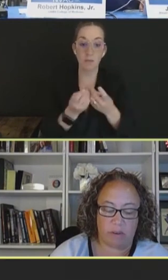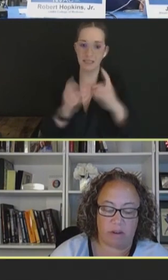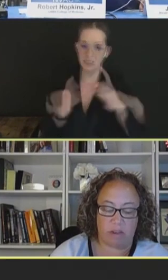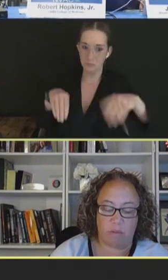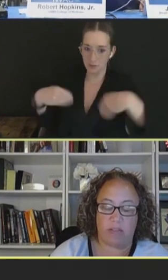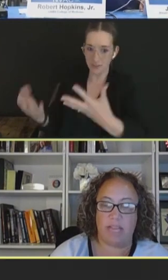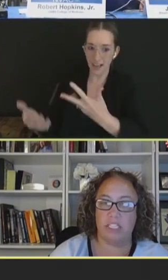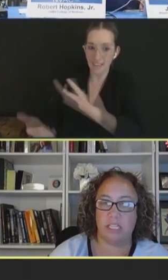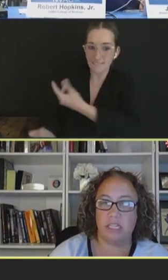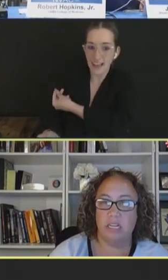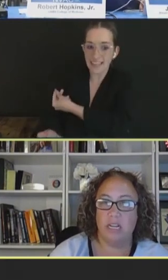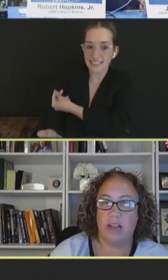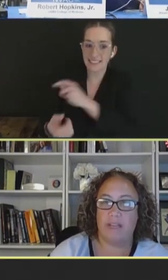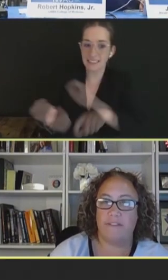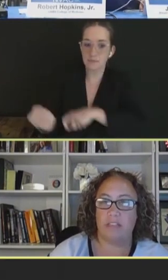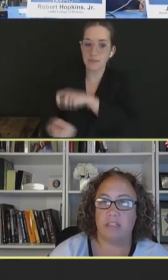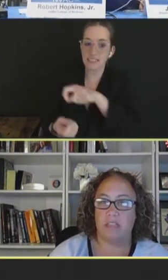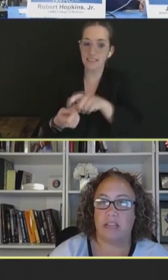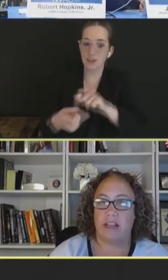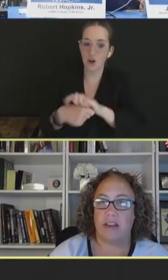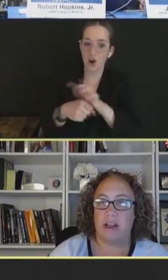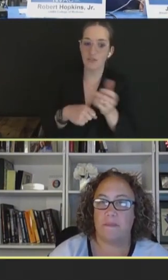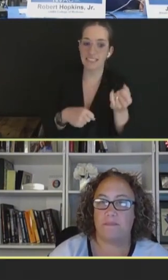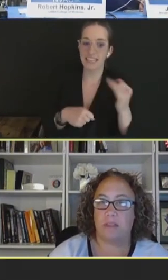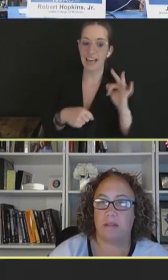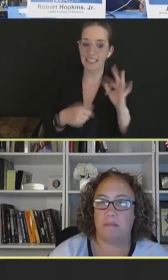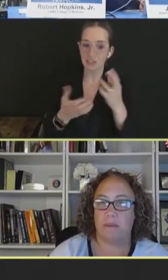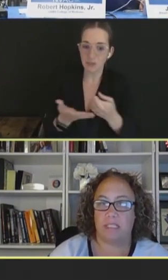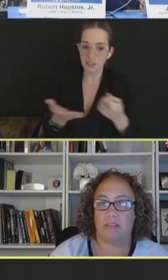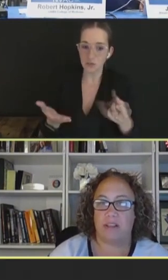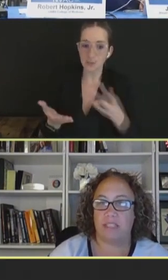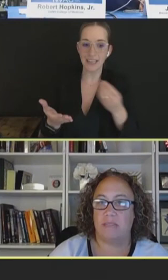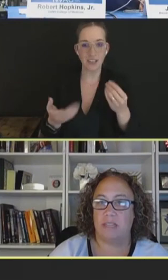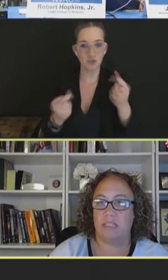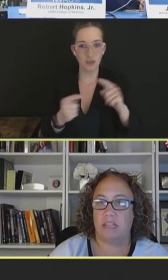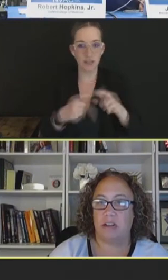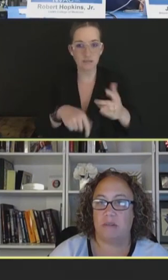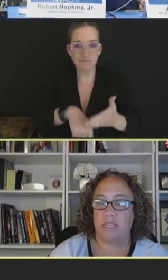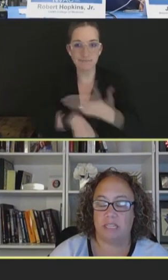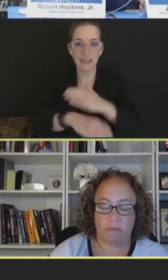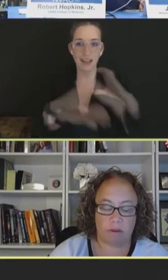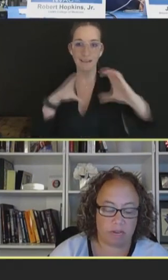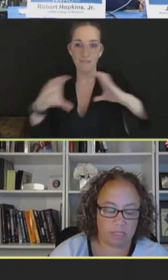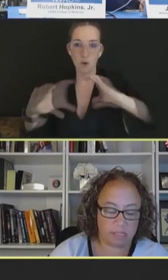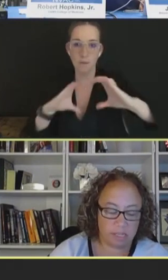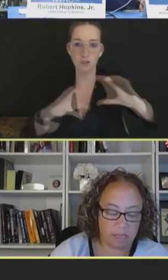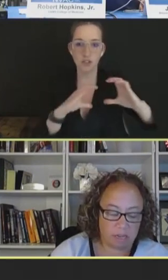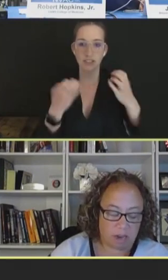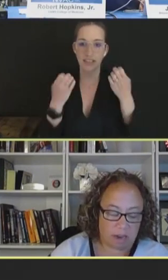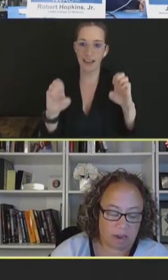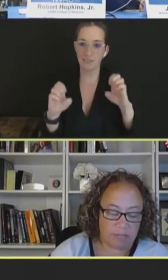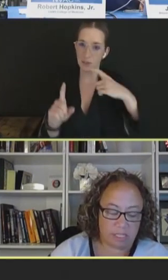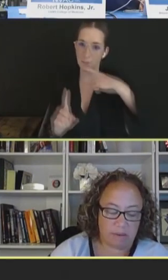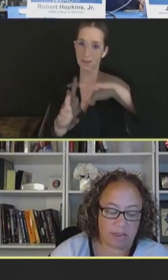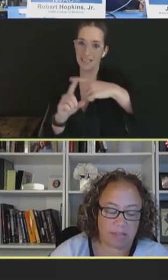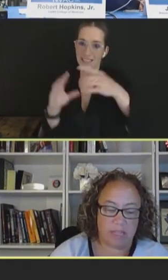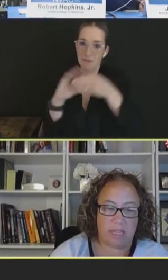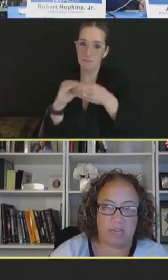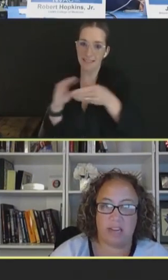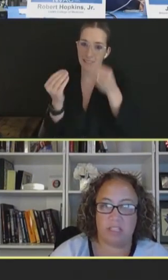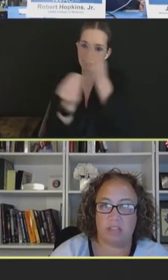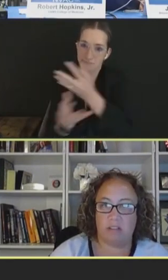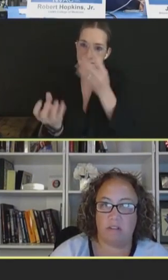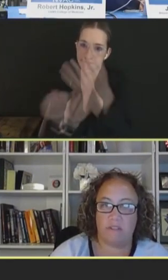really working on communication efforts to get positive vaccine messaging all the way into communities. Recently, we held